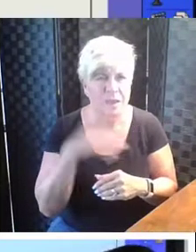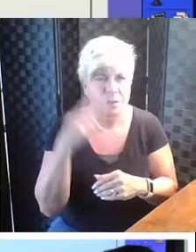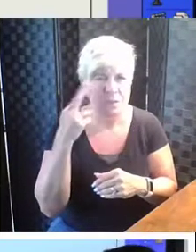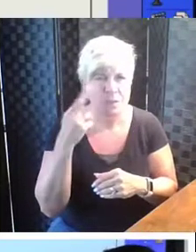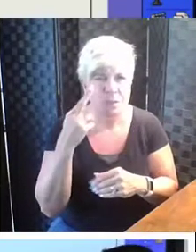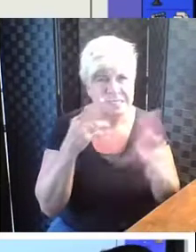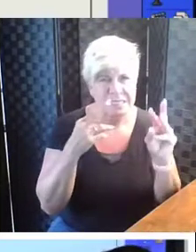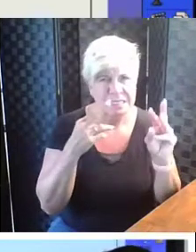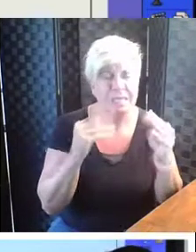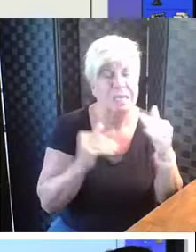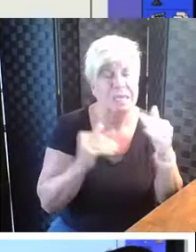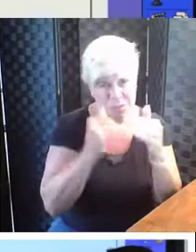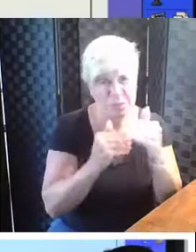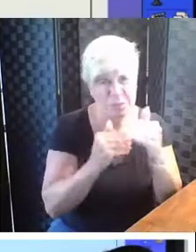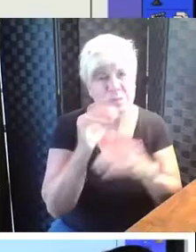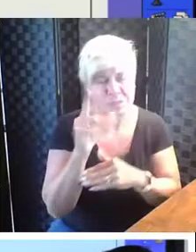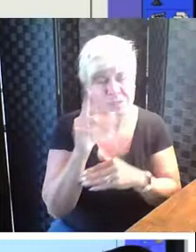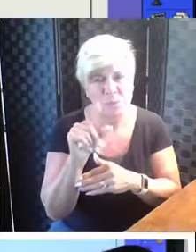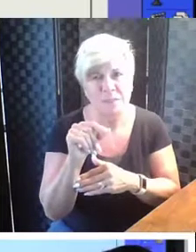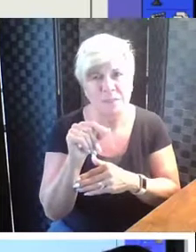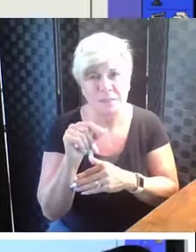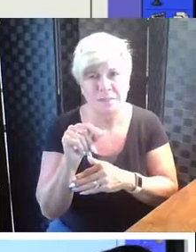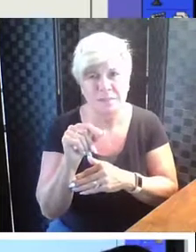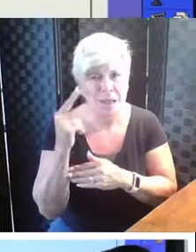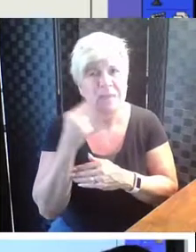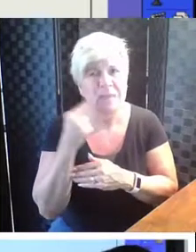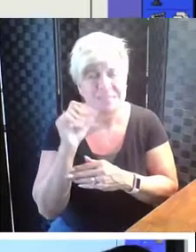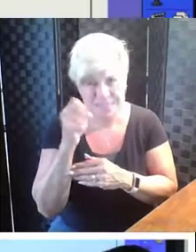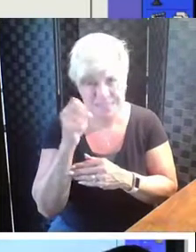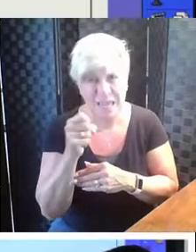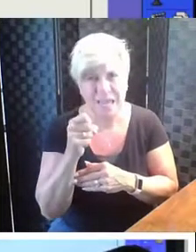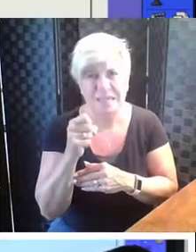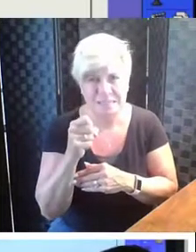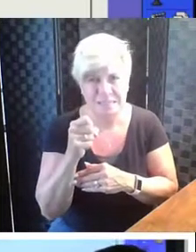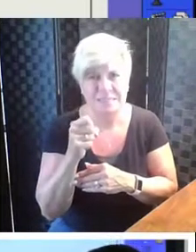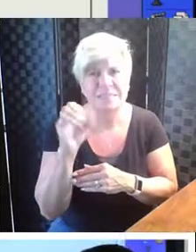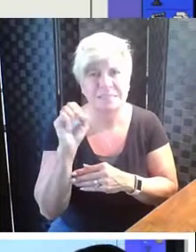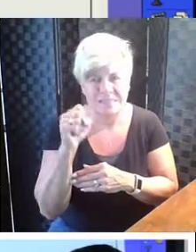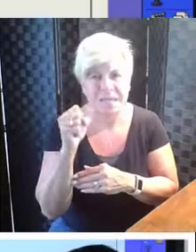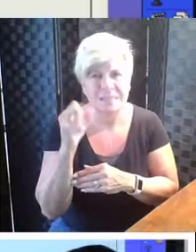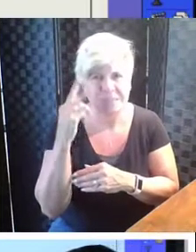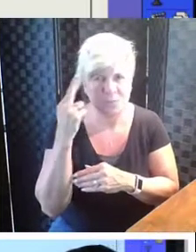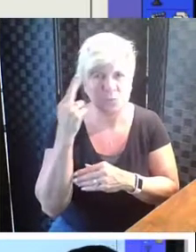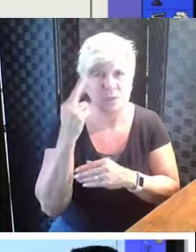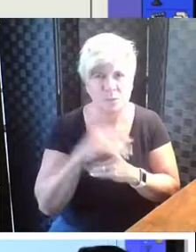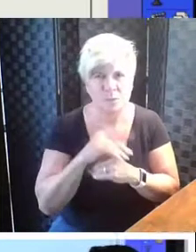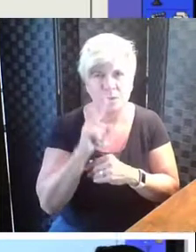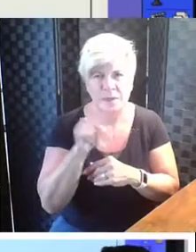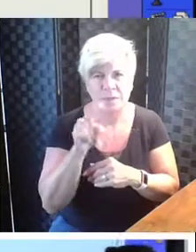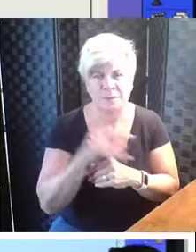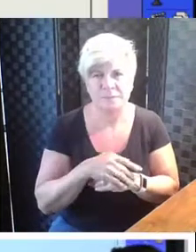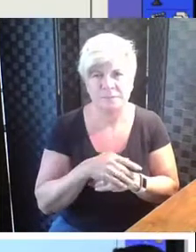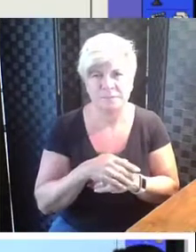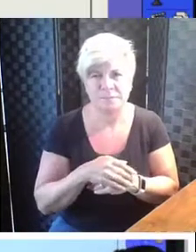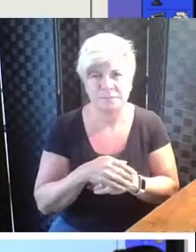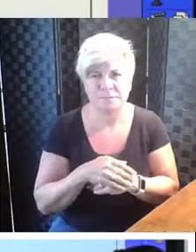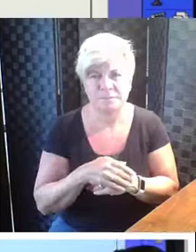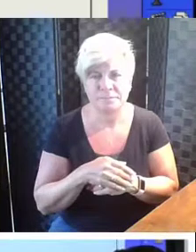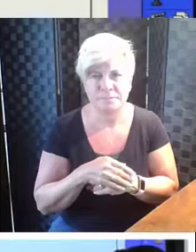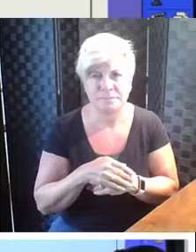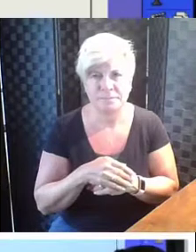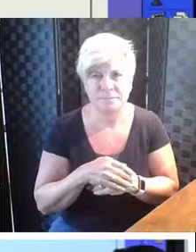And 16 is still within 5. So I would say that 16 students, yes, is a reasonable